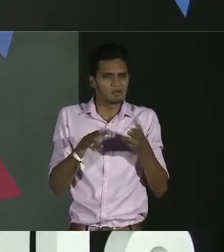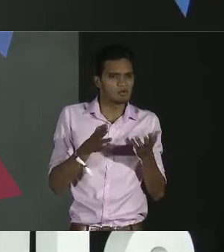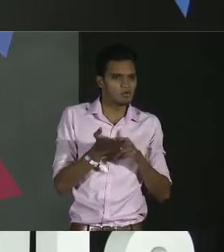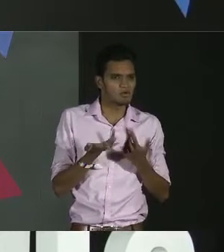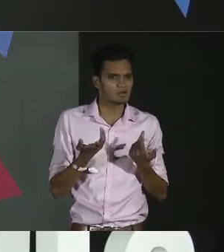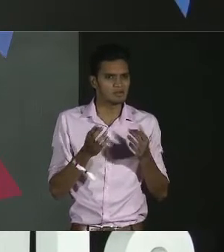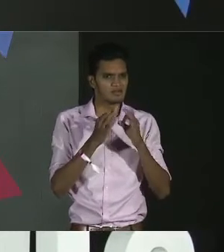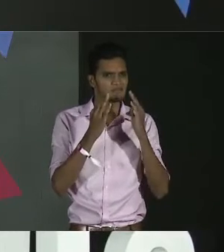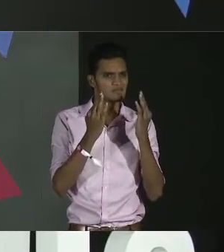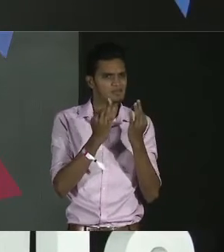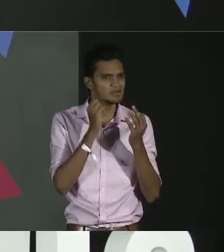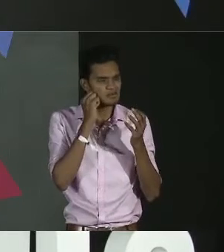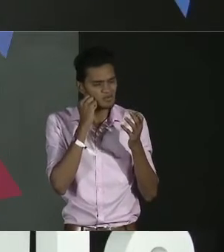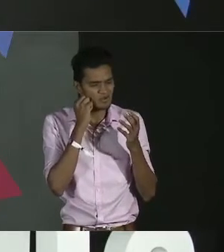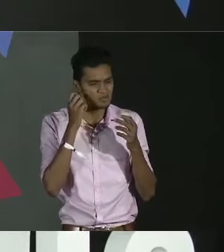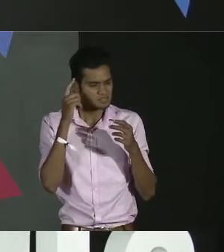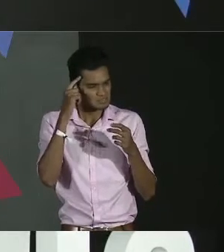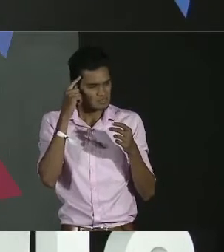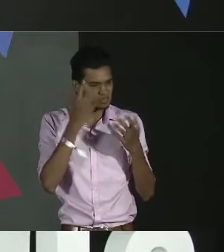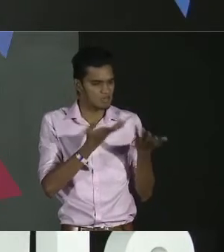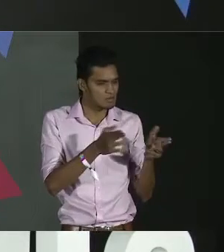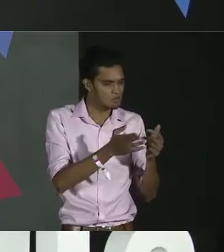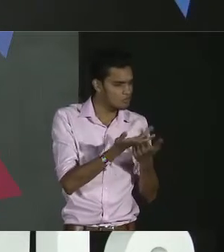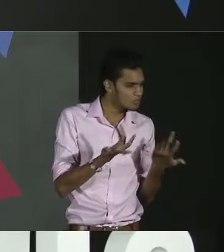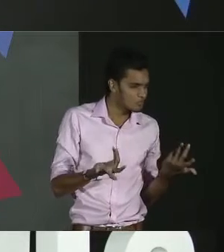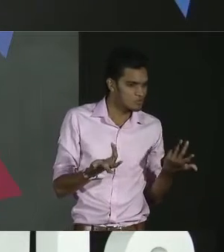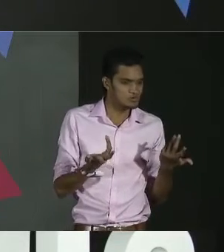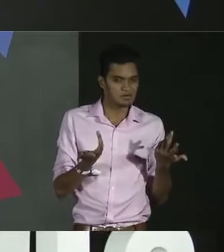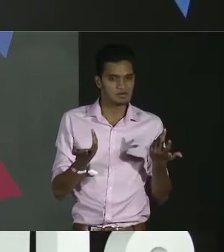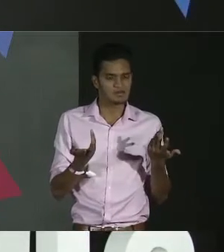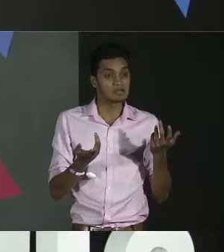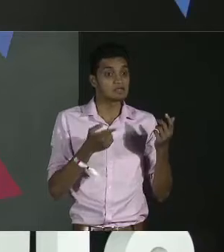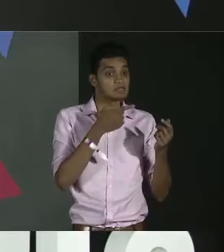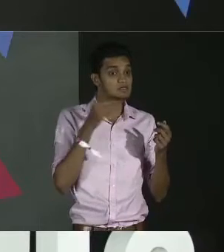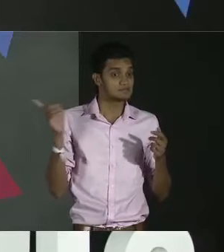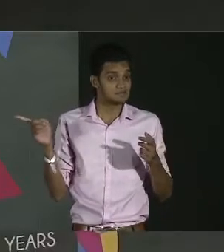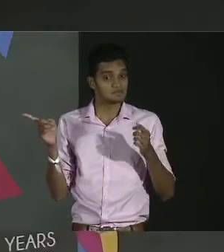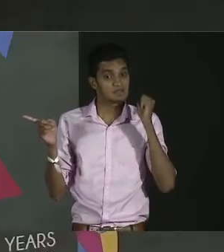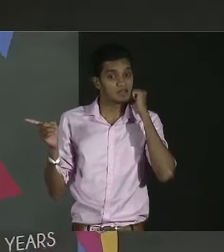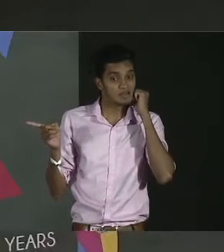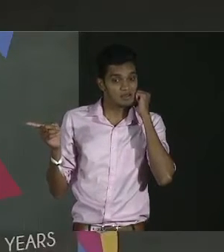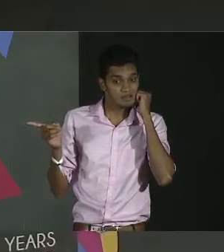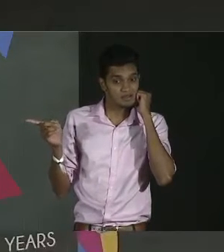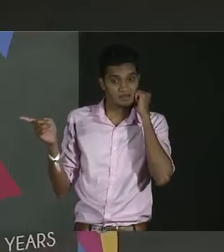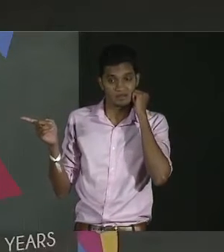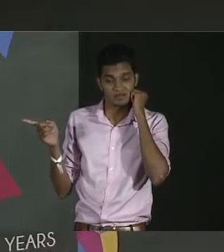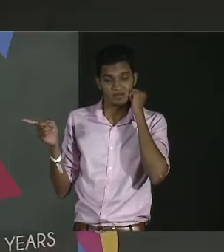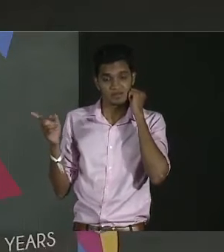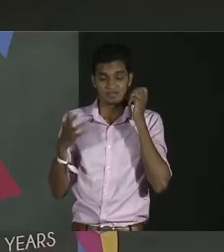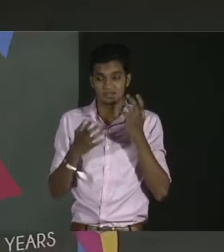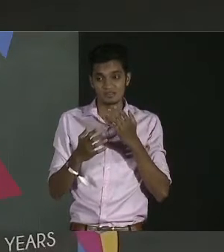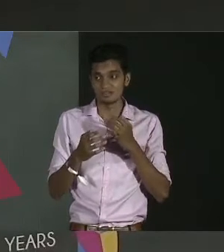what my family and my mom had been through. You see, my mom, she's right there. She's the sweetest person